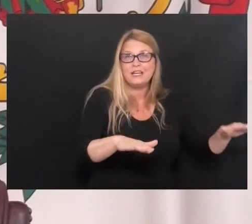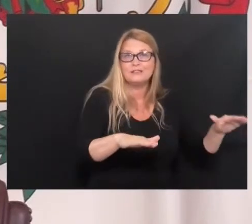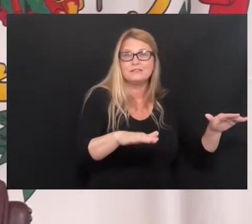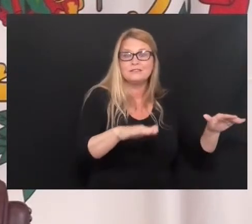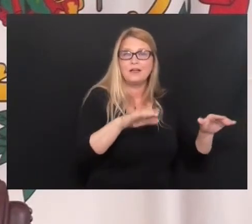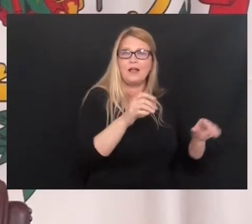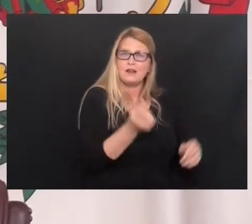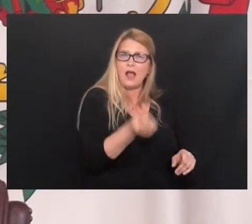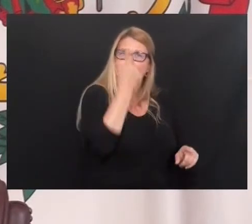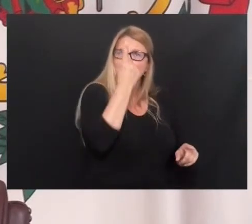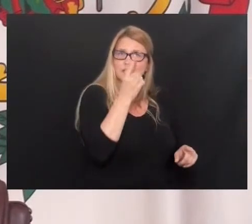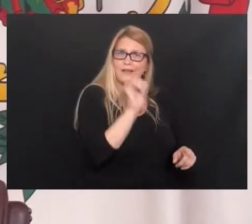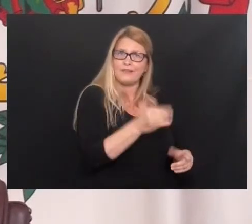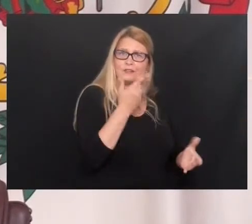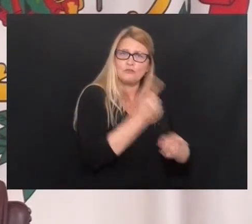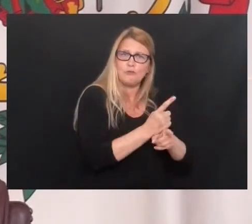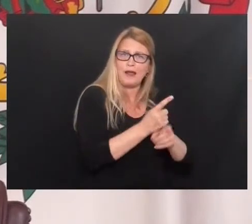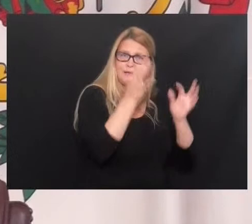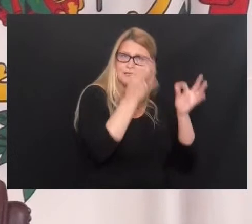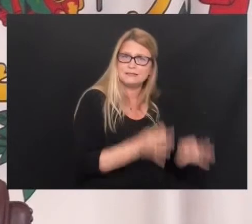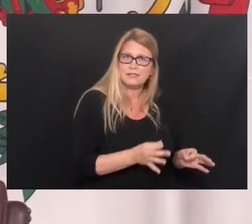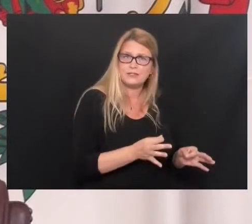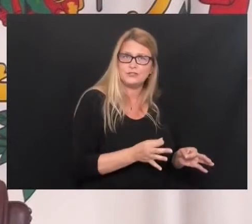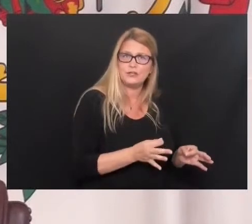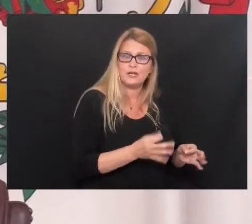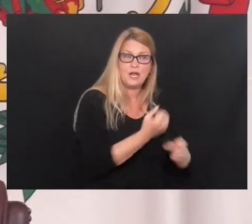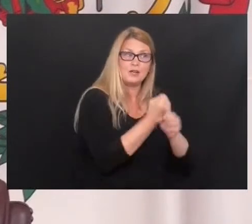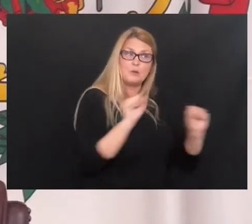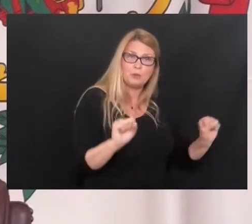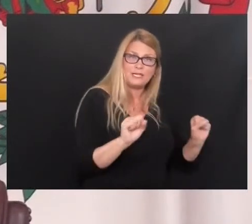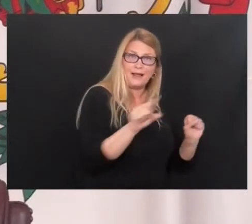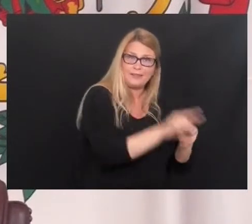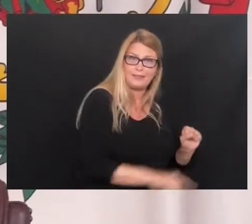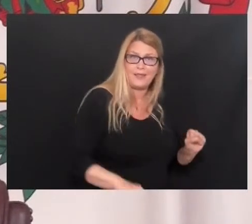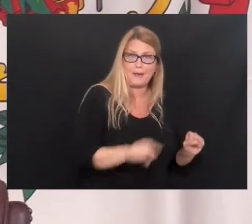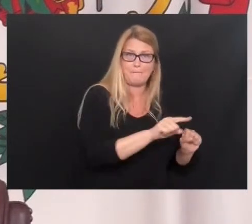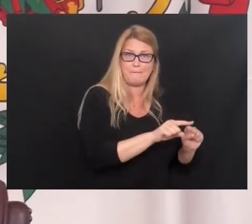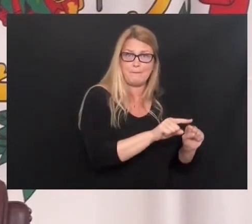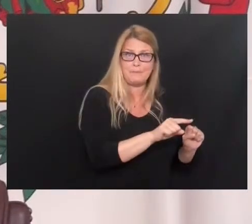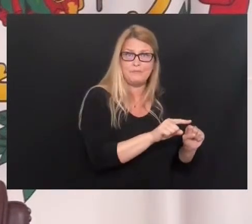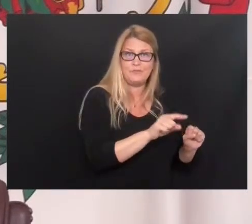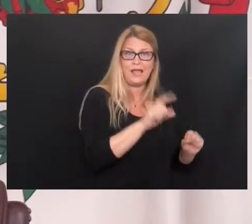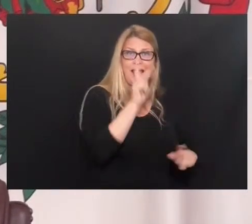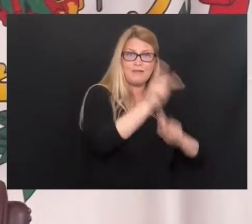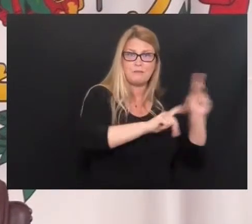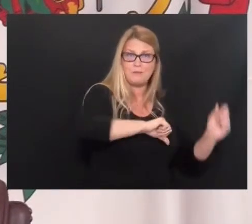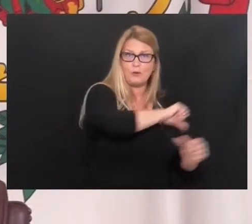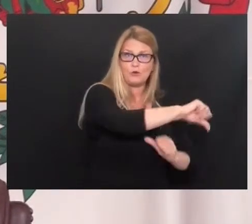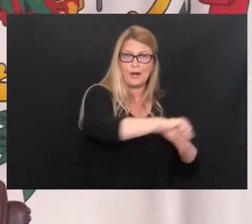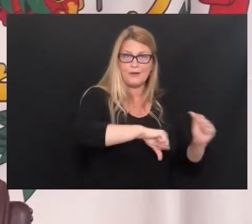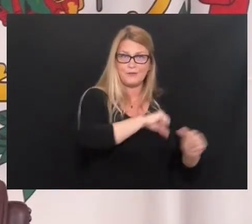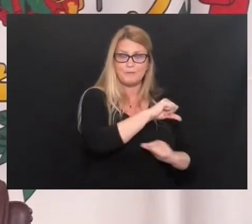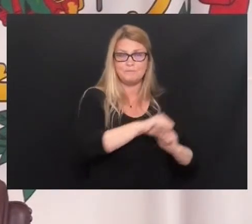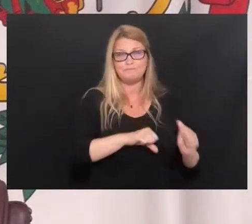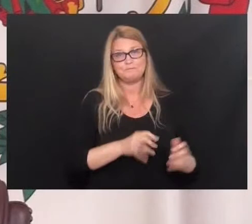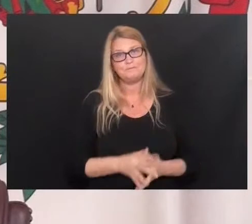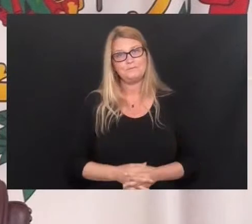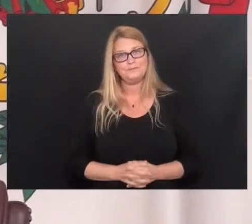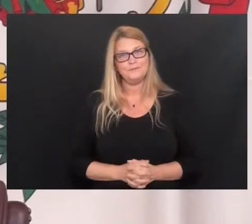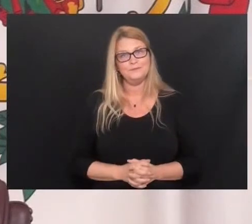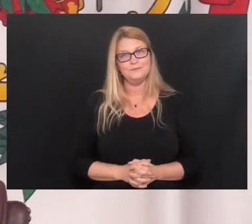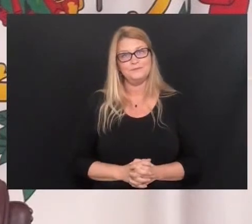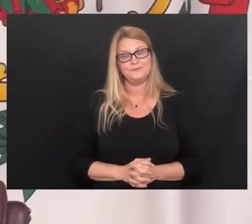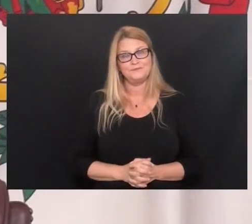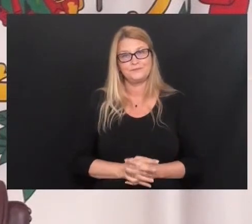do. This absolutely will protect them and all the others around them. So